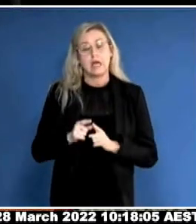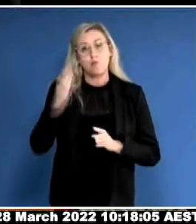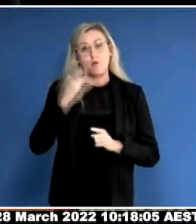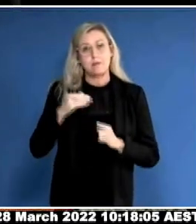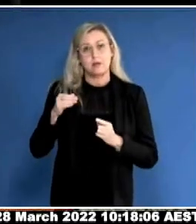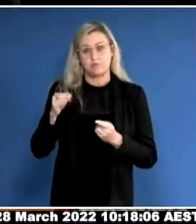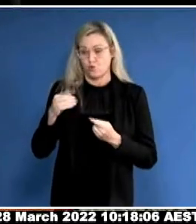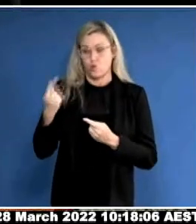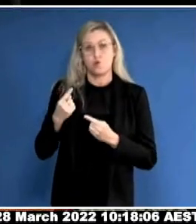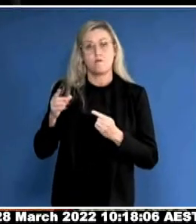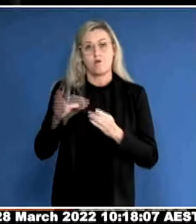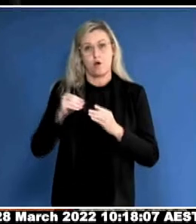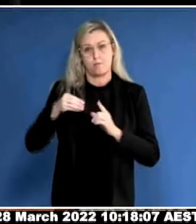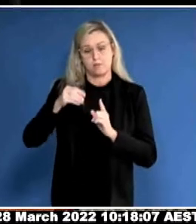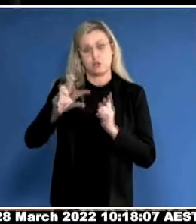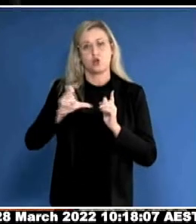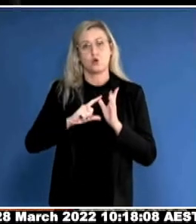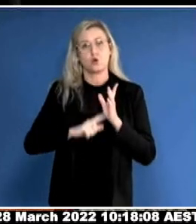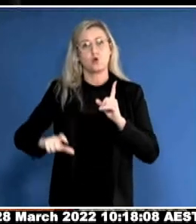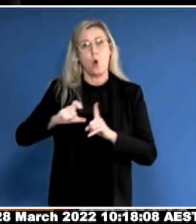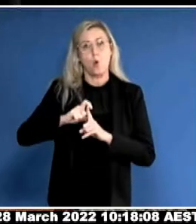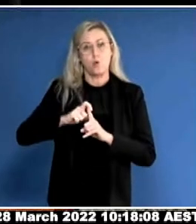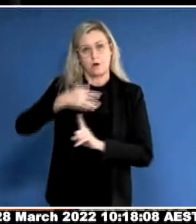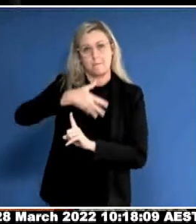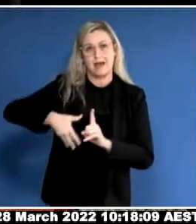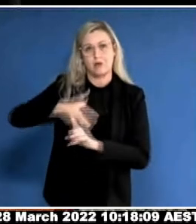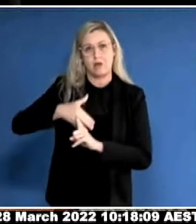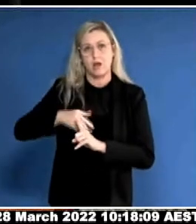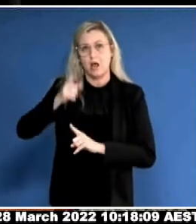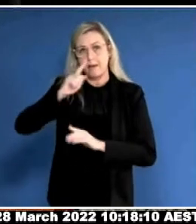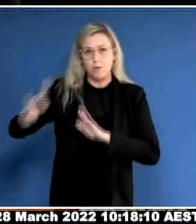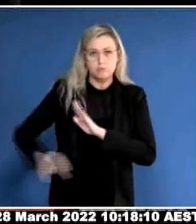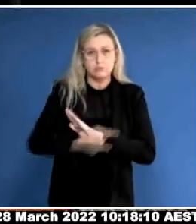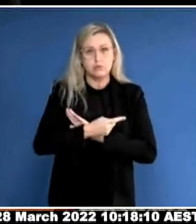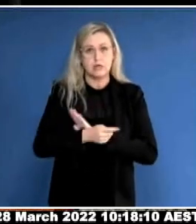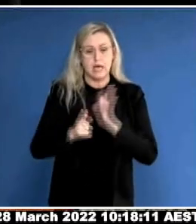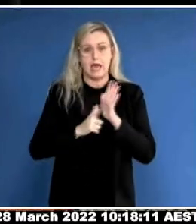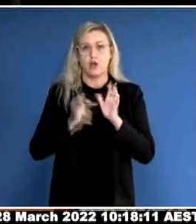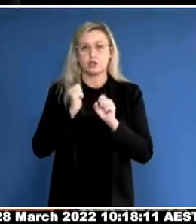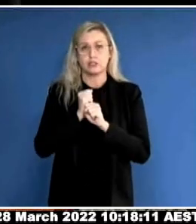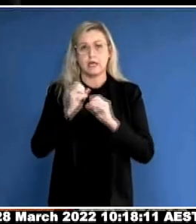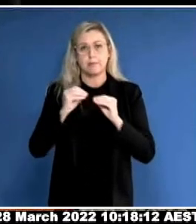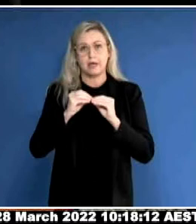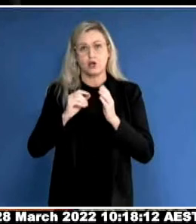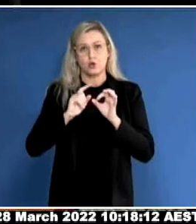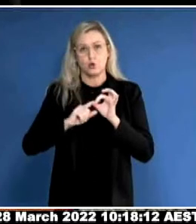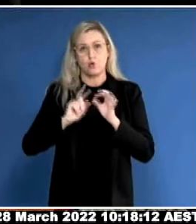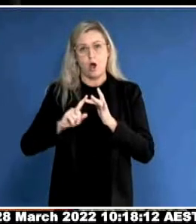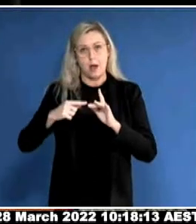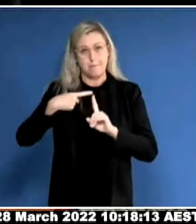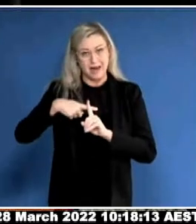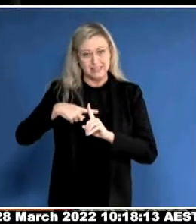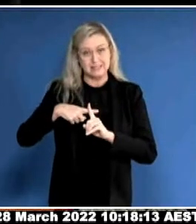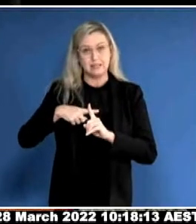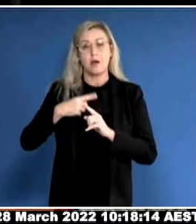diverse backgrounds, refugees, LGBTIQA plus people, and older women with disability.